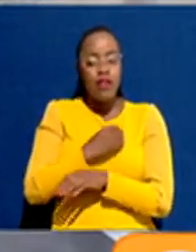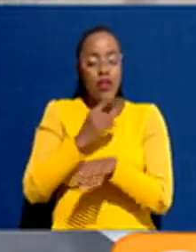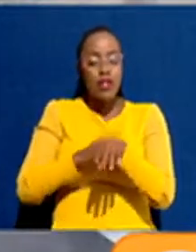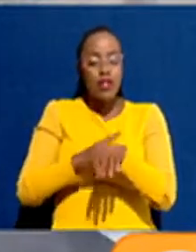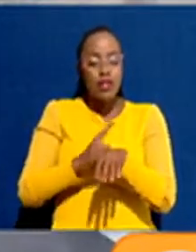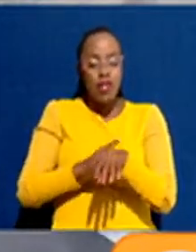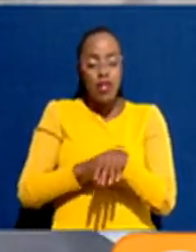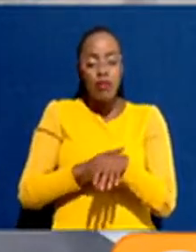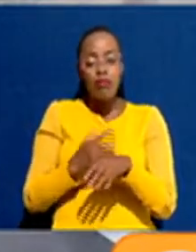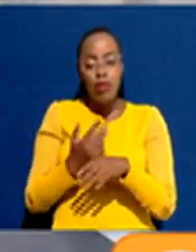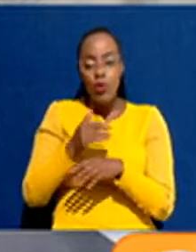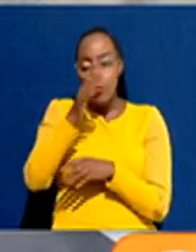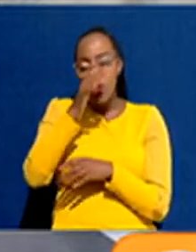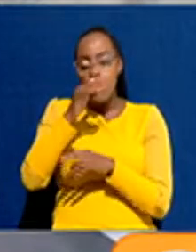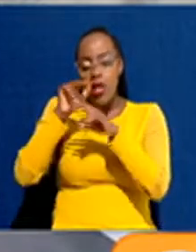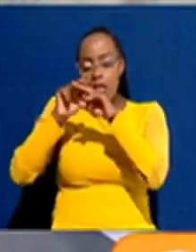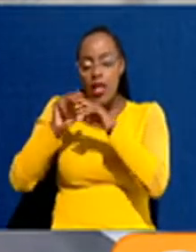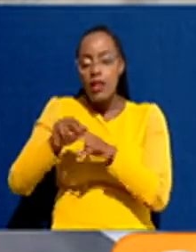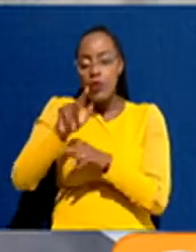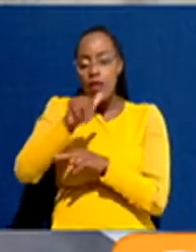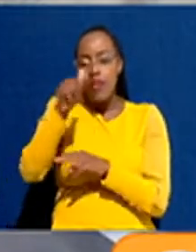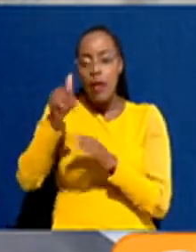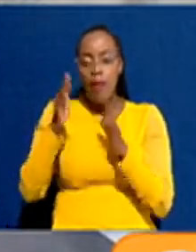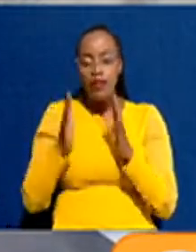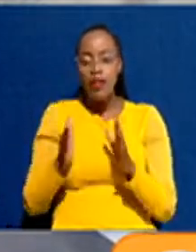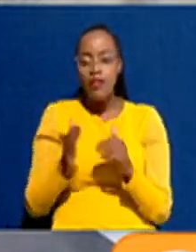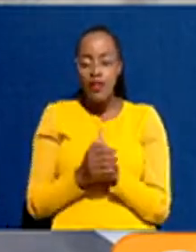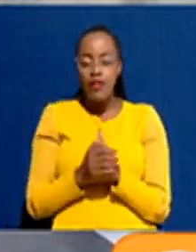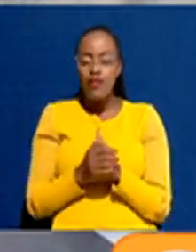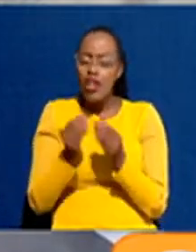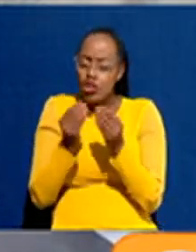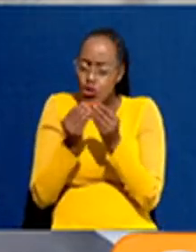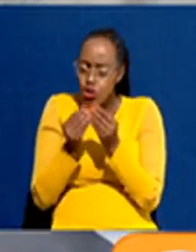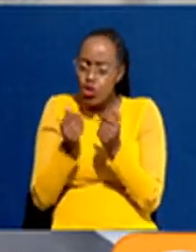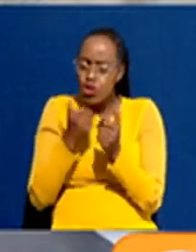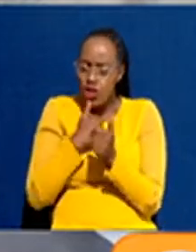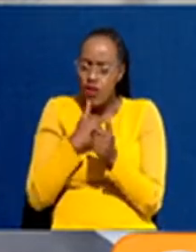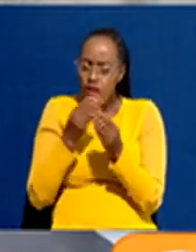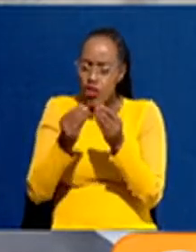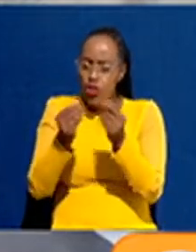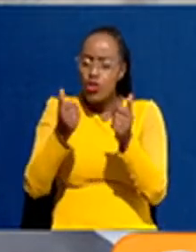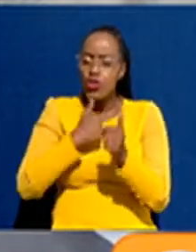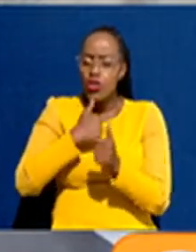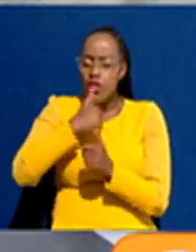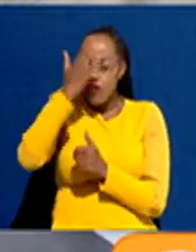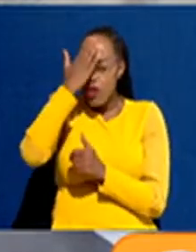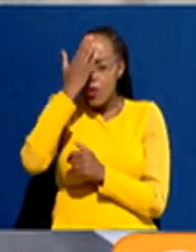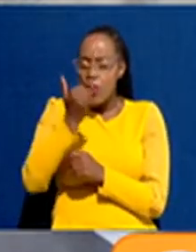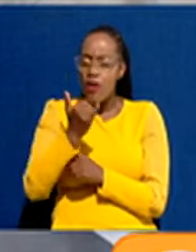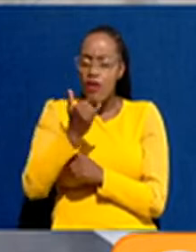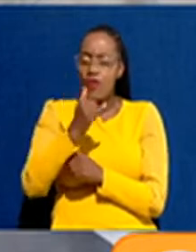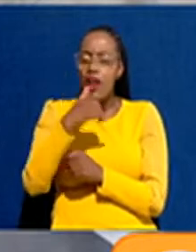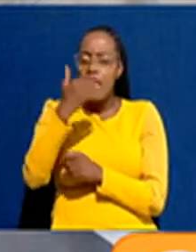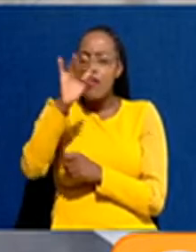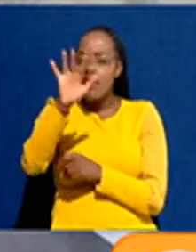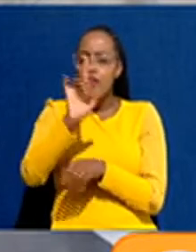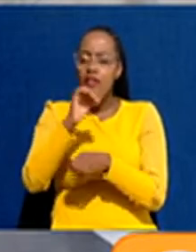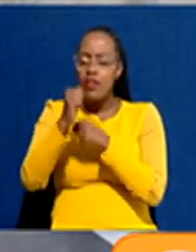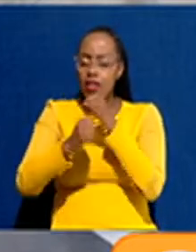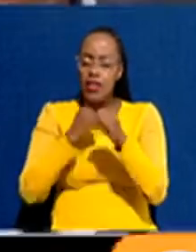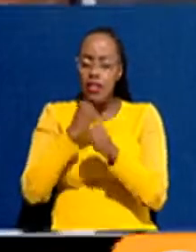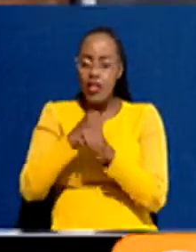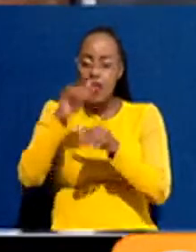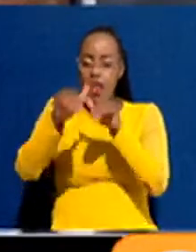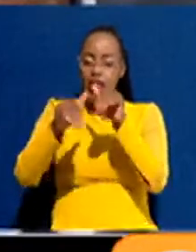on somebody else. But Prof, is there a solution? Mm-hmm. Prof, is there a solution? Because every 5 years we have